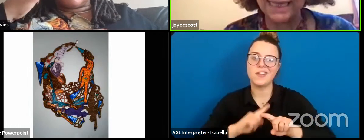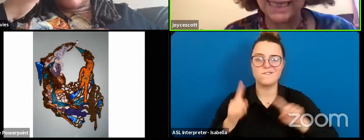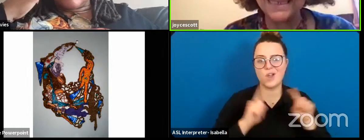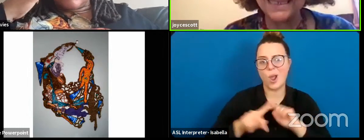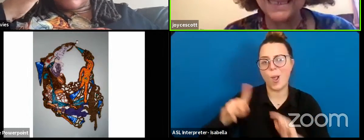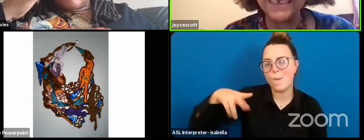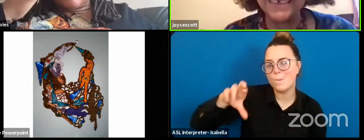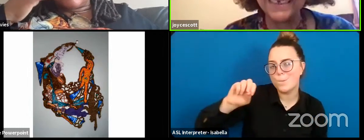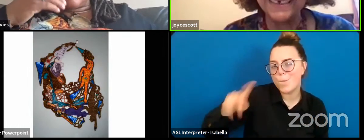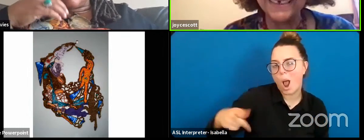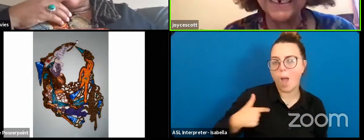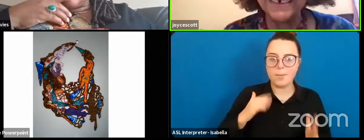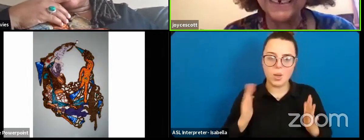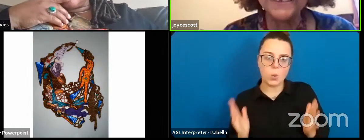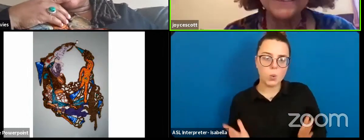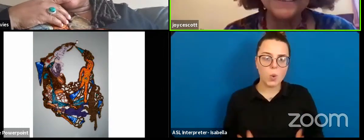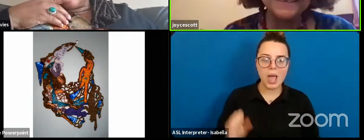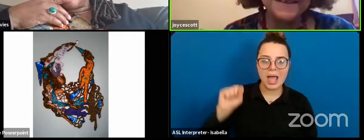black lace.